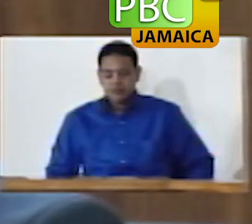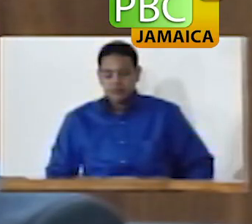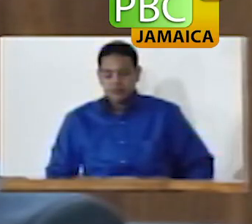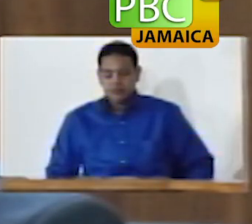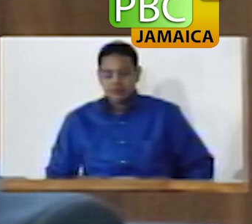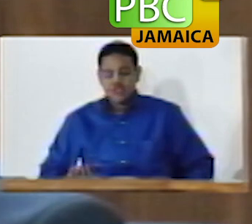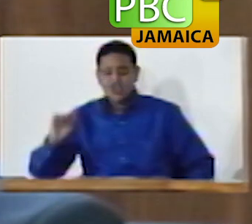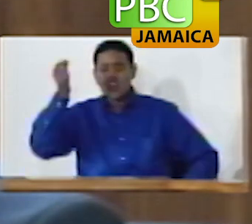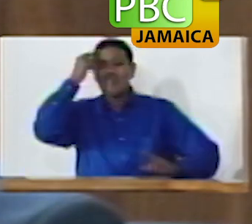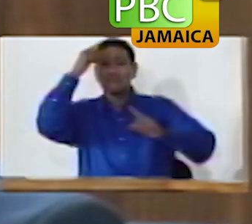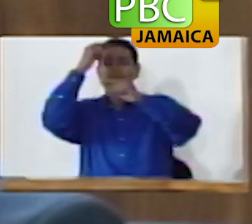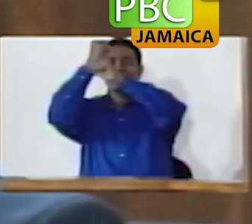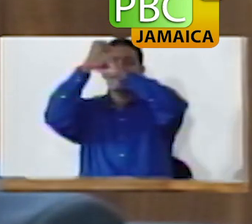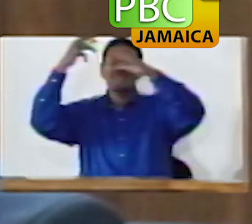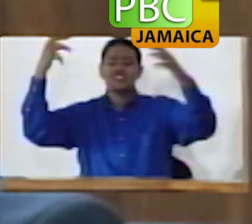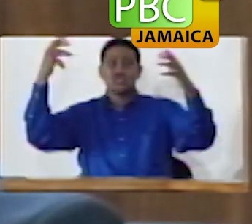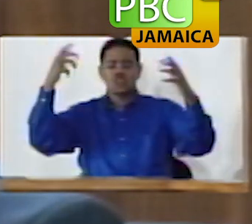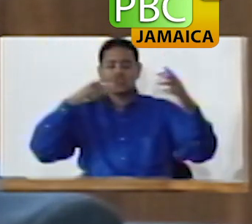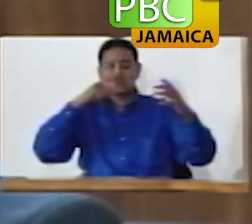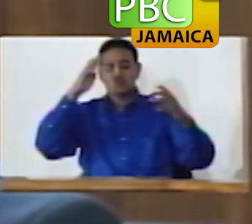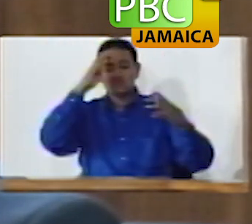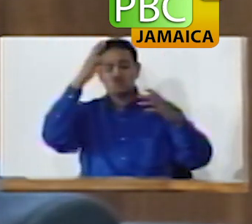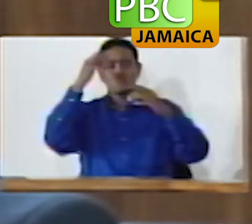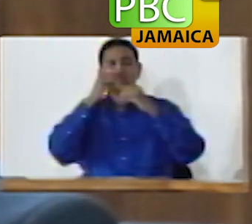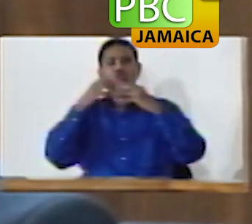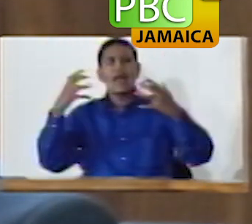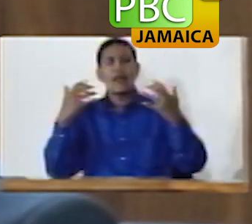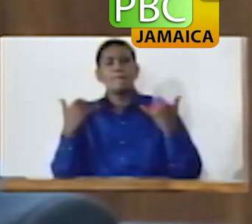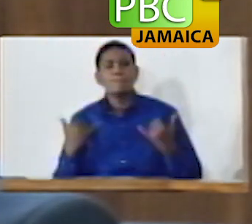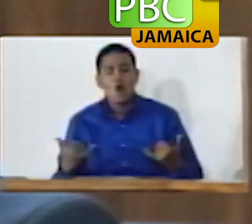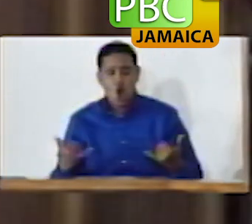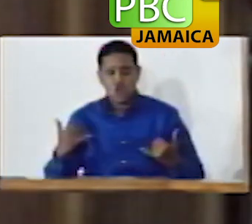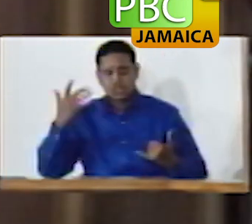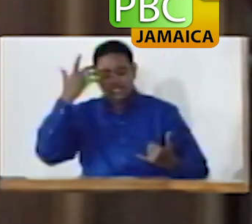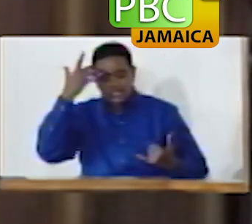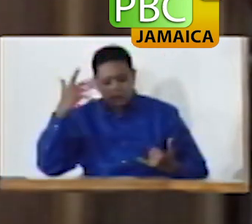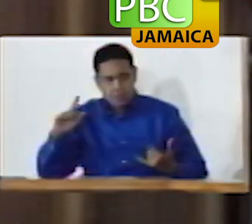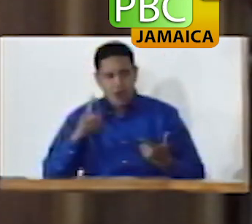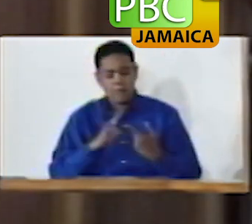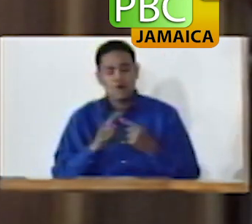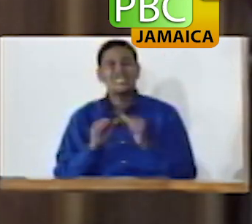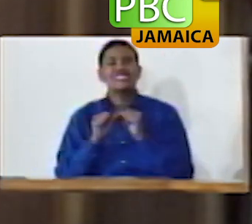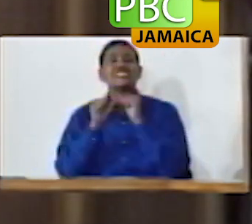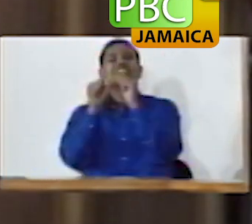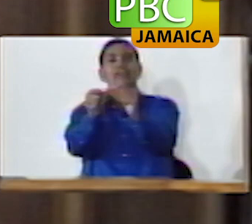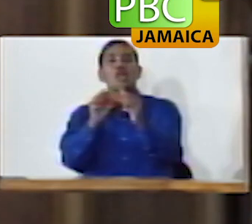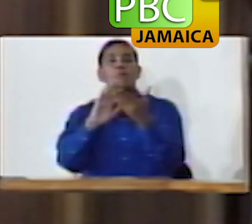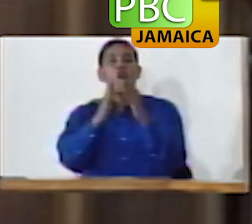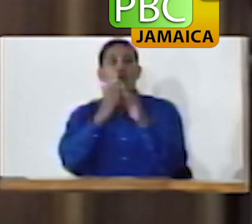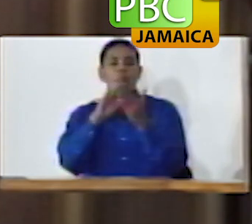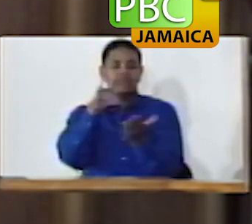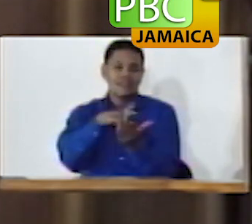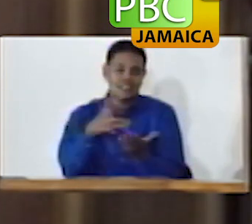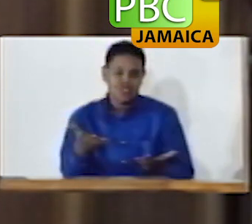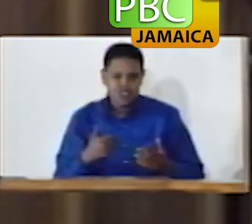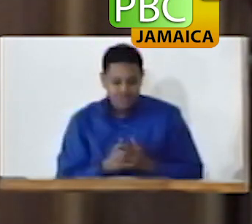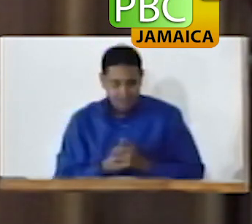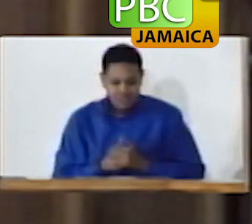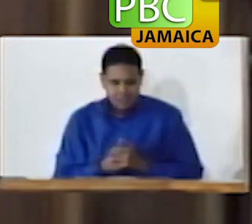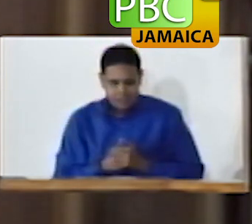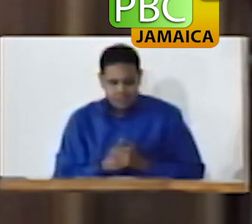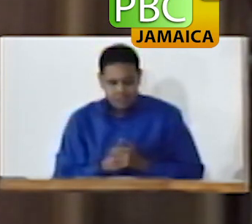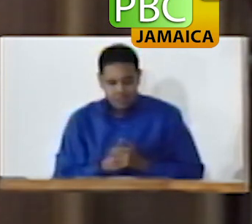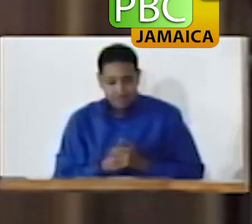The government's vision is to create modern, smart, and sustainable urban centers.